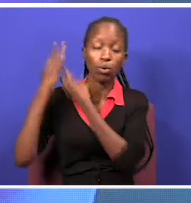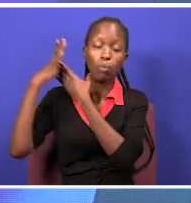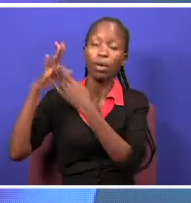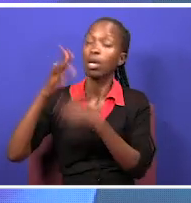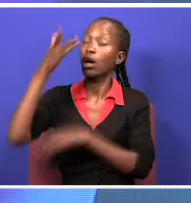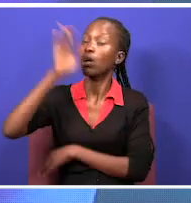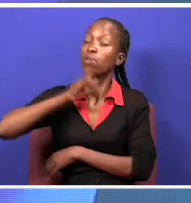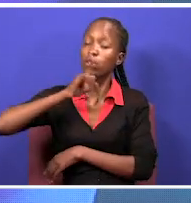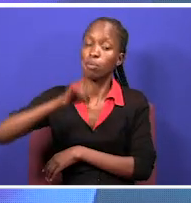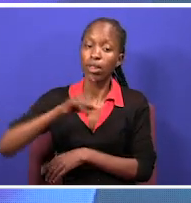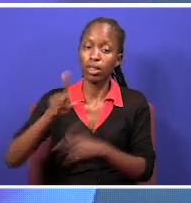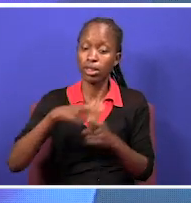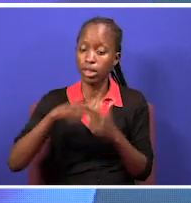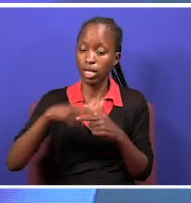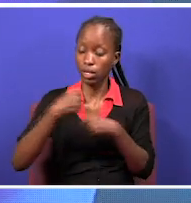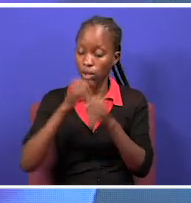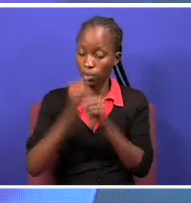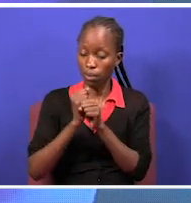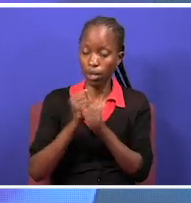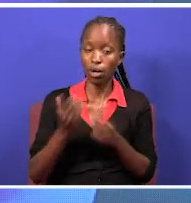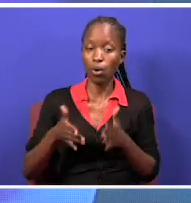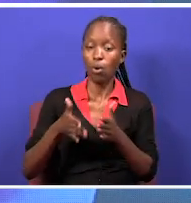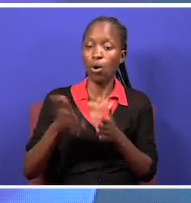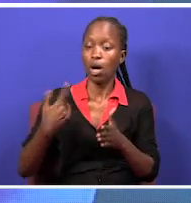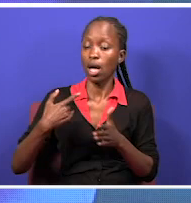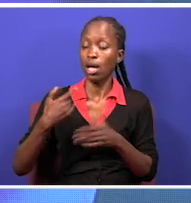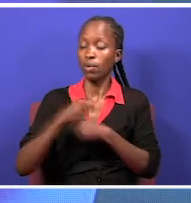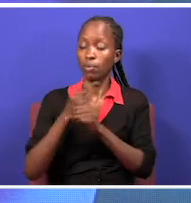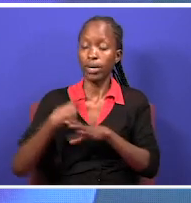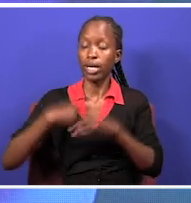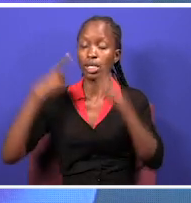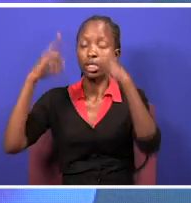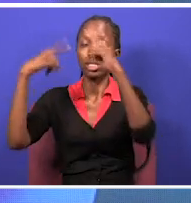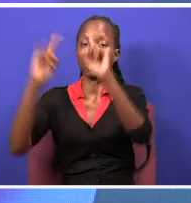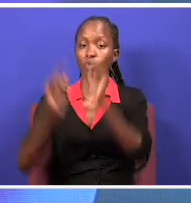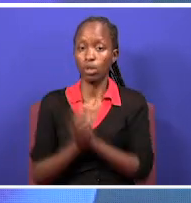Lord, it will make our way prosperous.